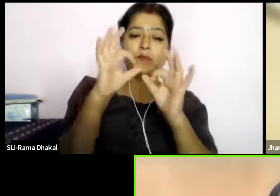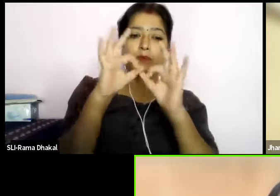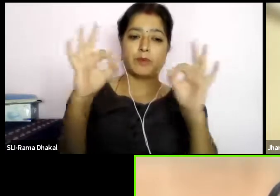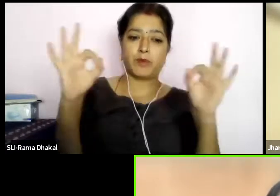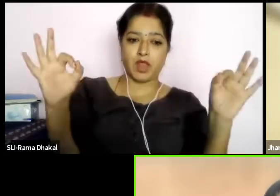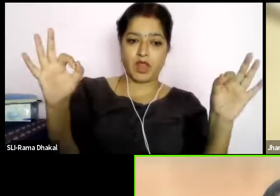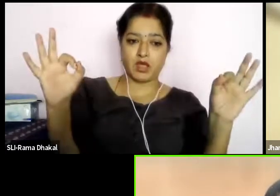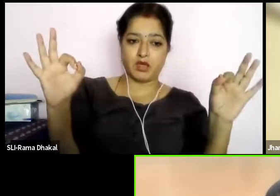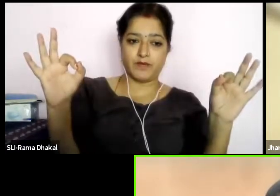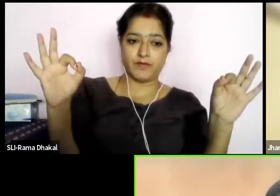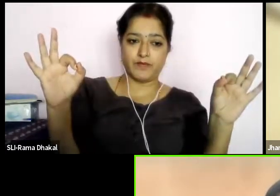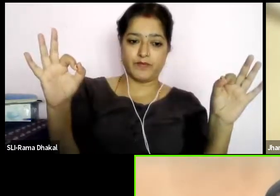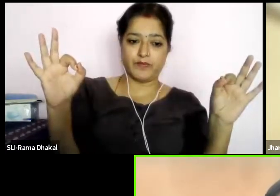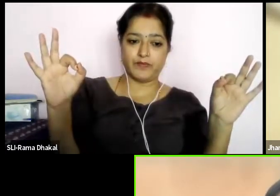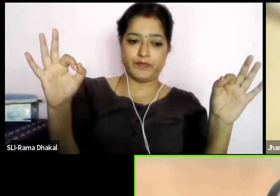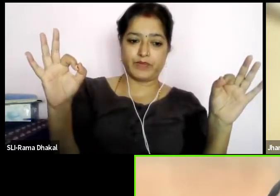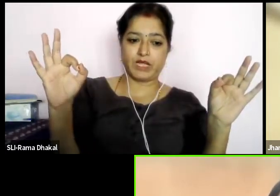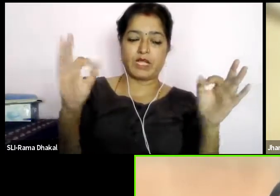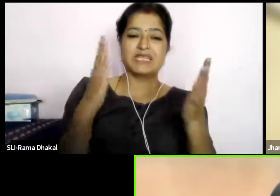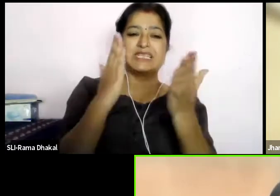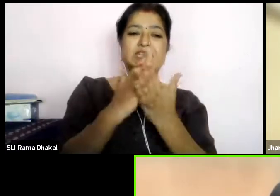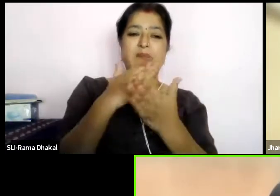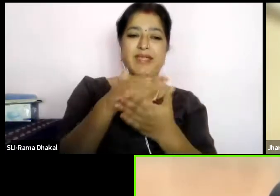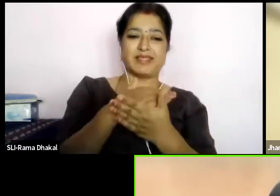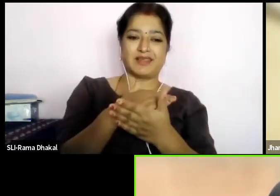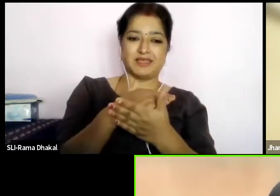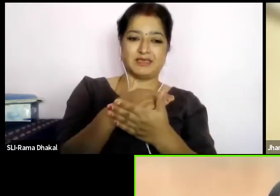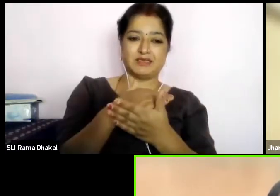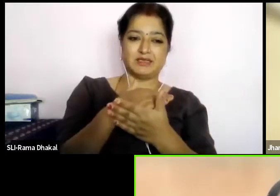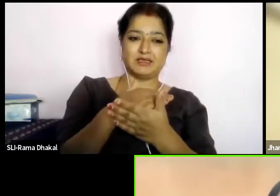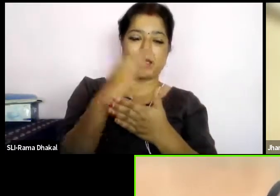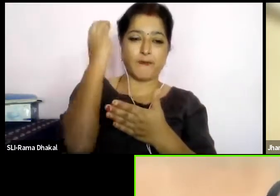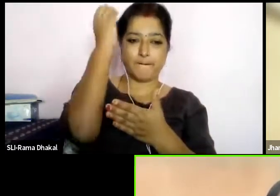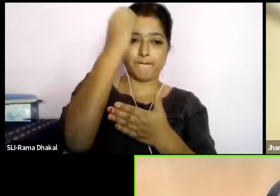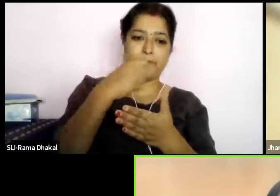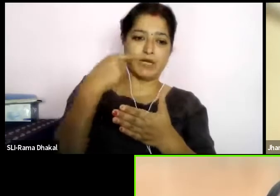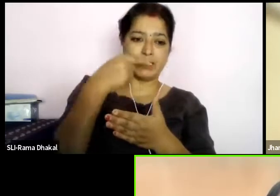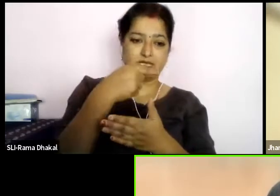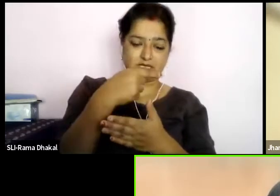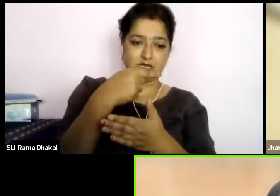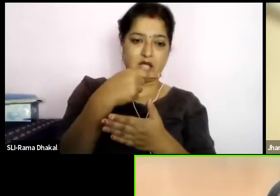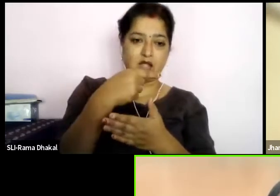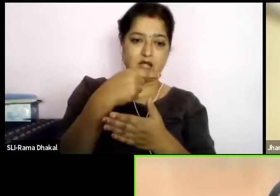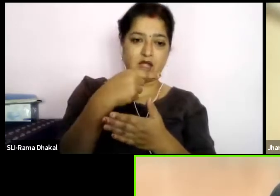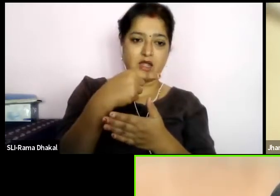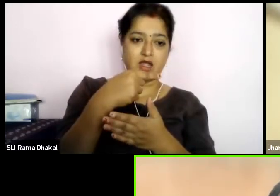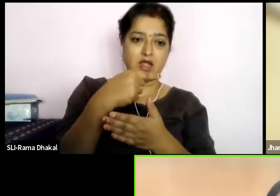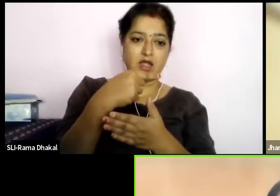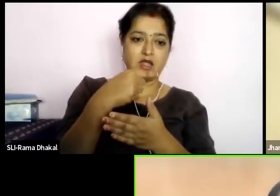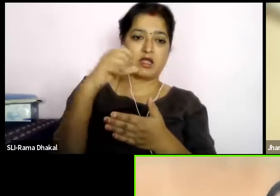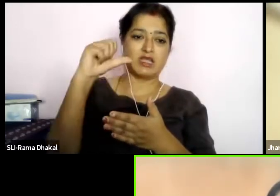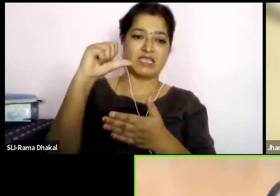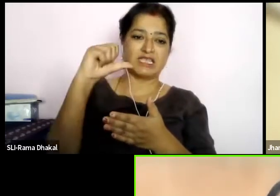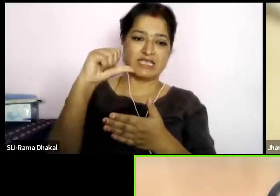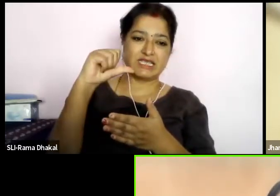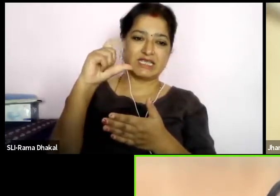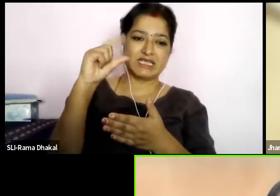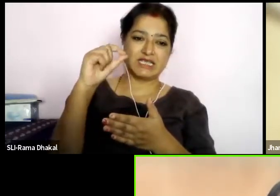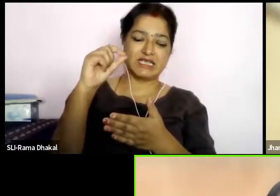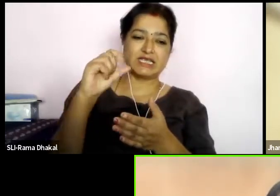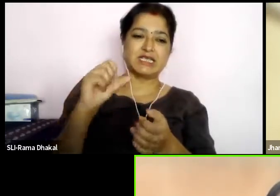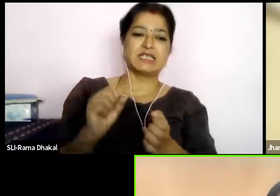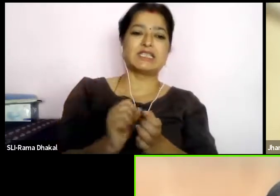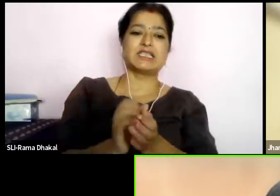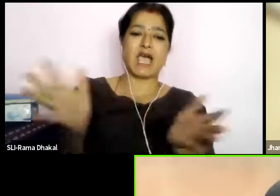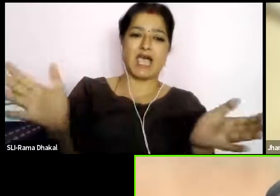not been an agenda, even within the Shia shows. And it is really very hard to bring this lens among the